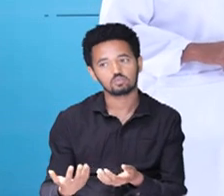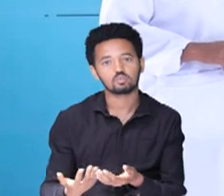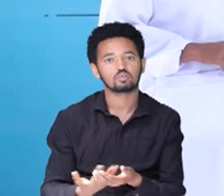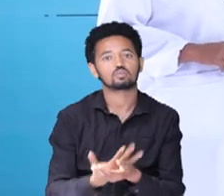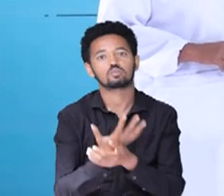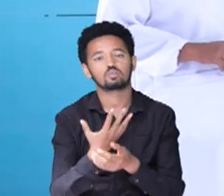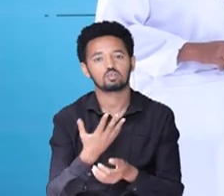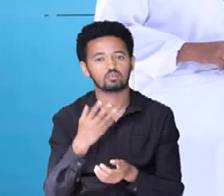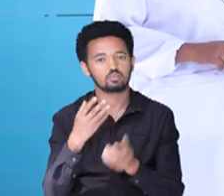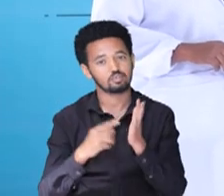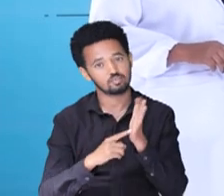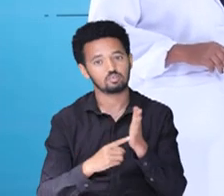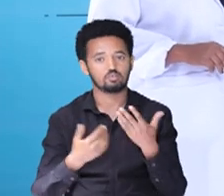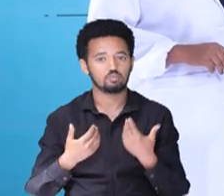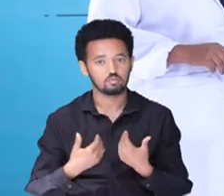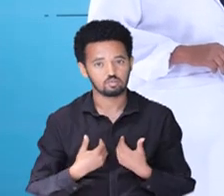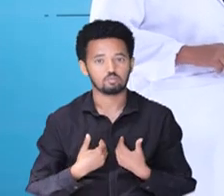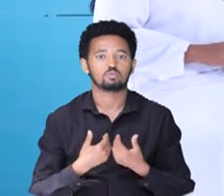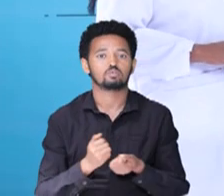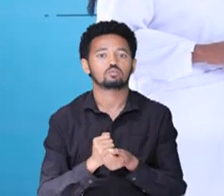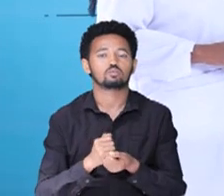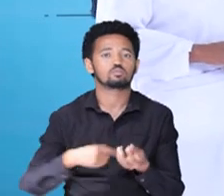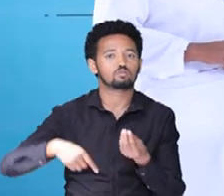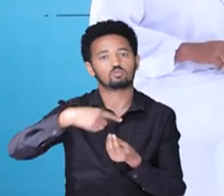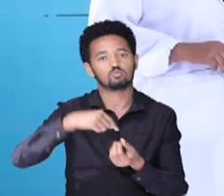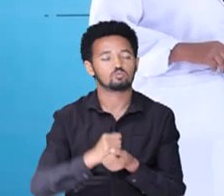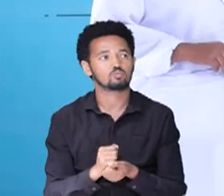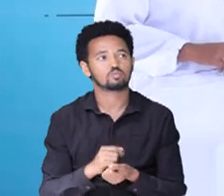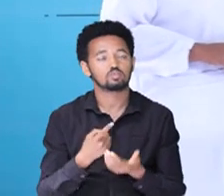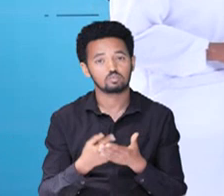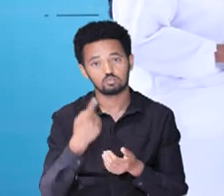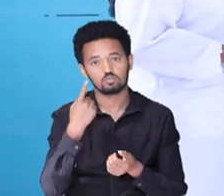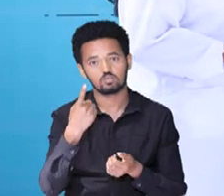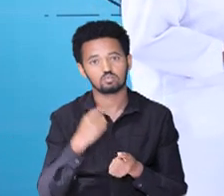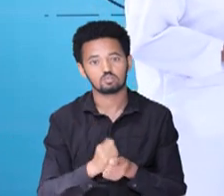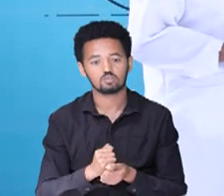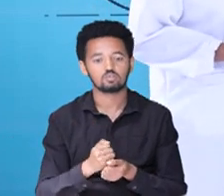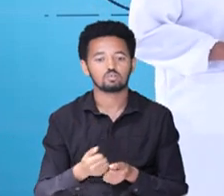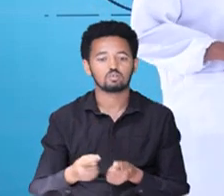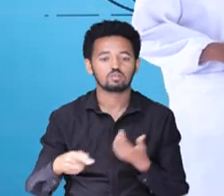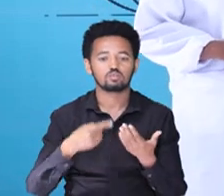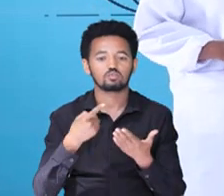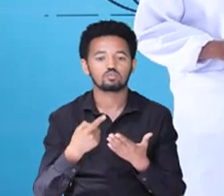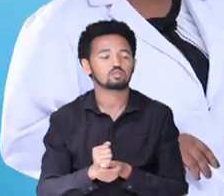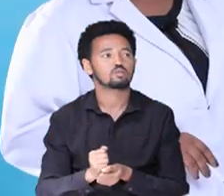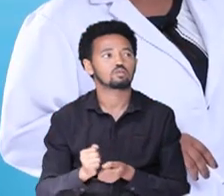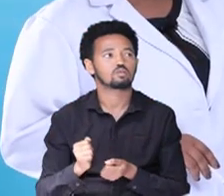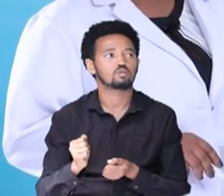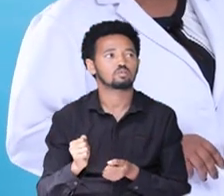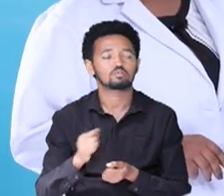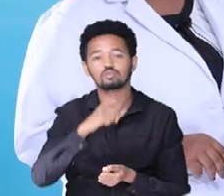has 5 major vegetation zones. The first one is the tropical rainforest.